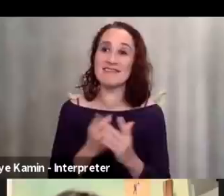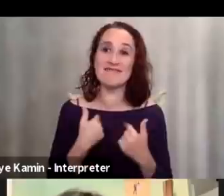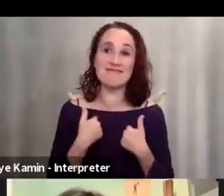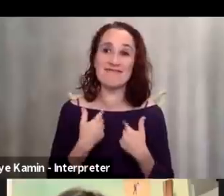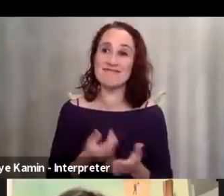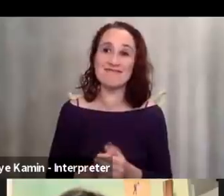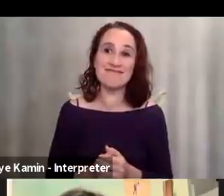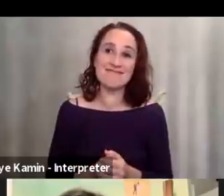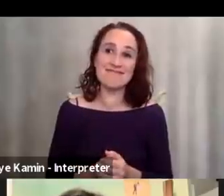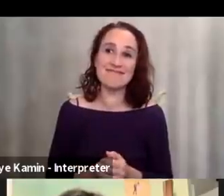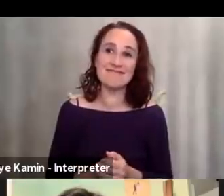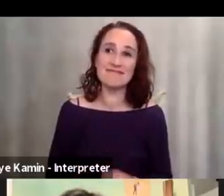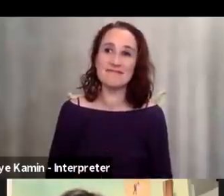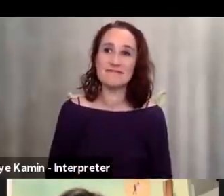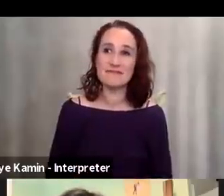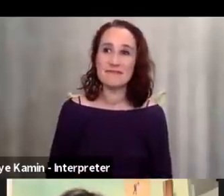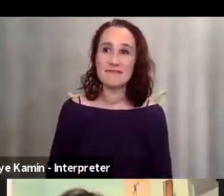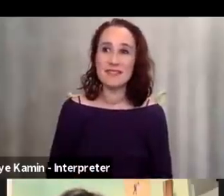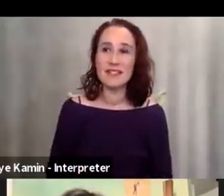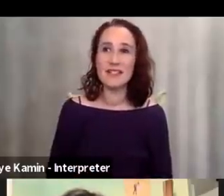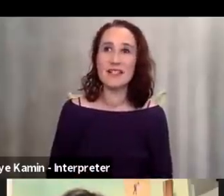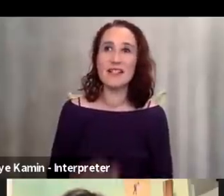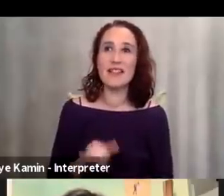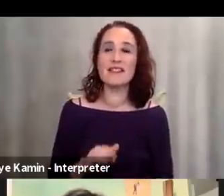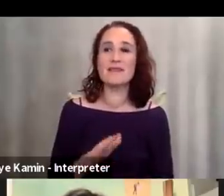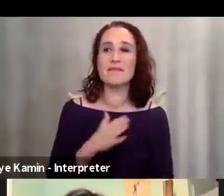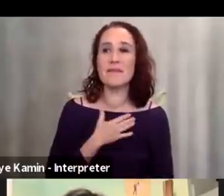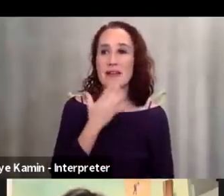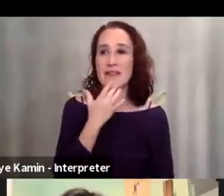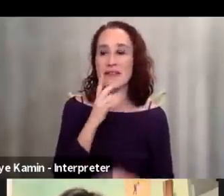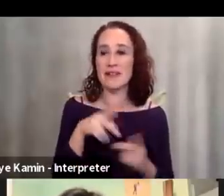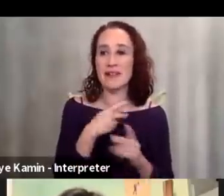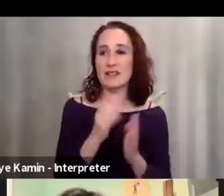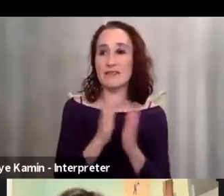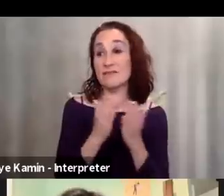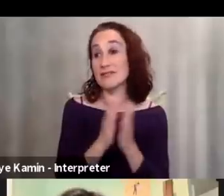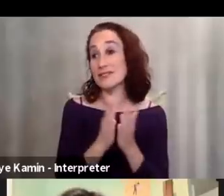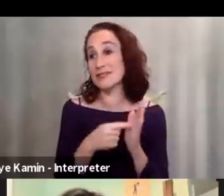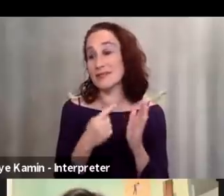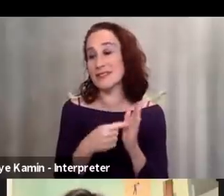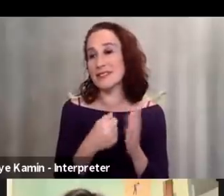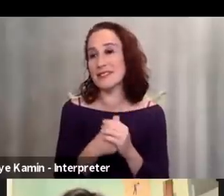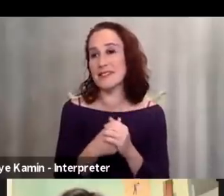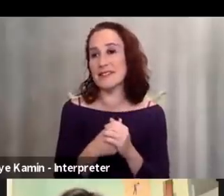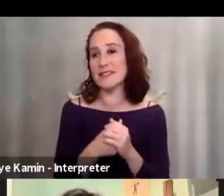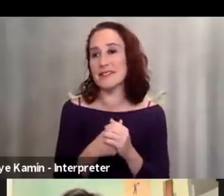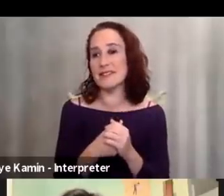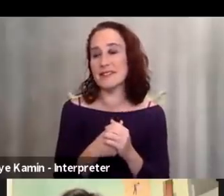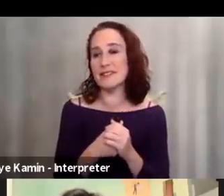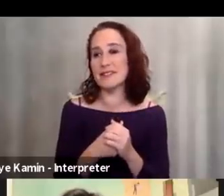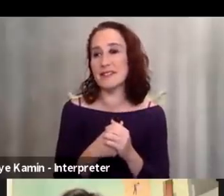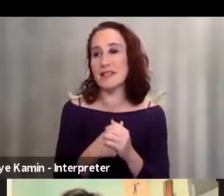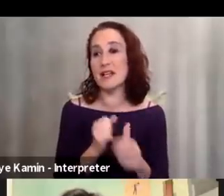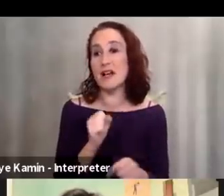because those are often some of my favorite kinds of books. And so a lot about being a working writer, I think, is